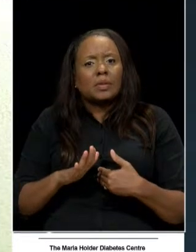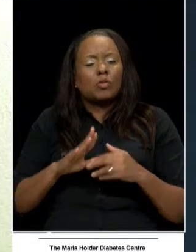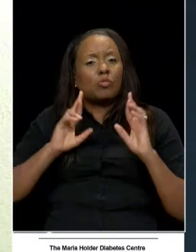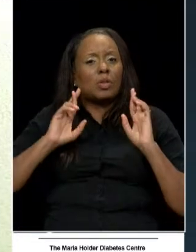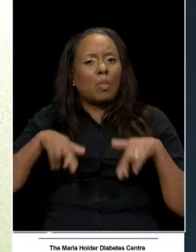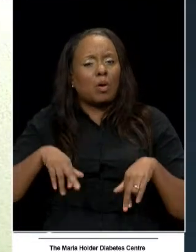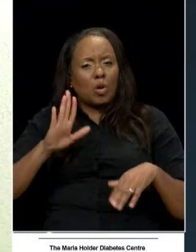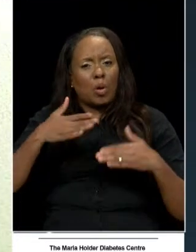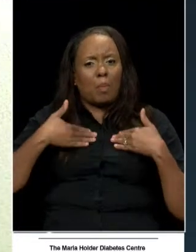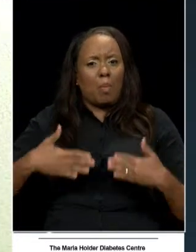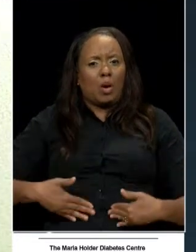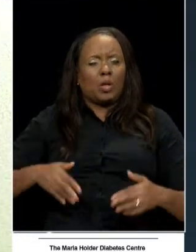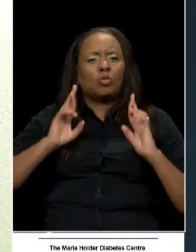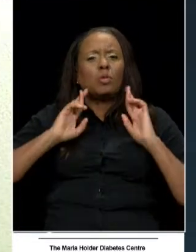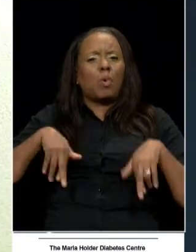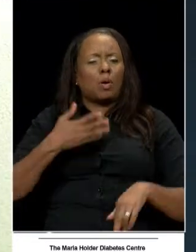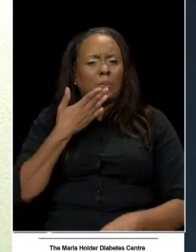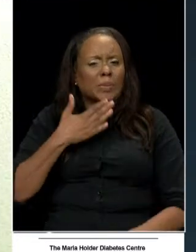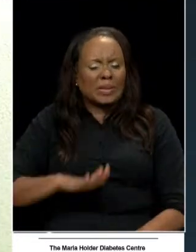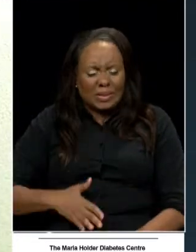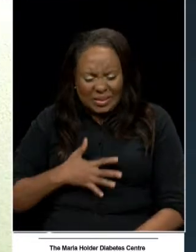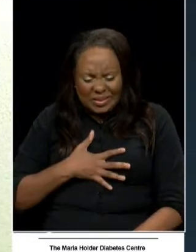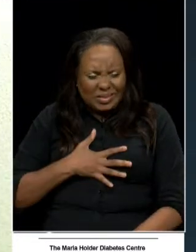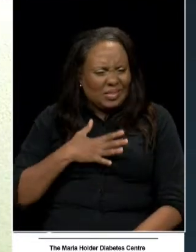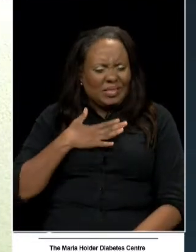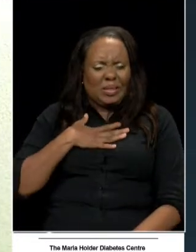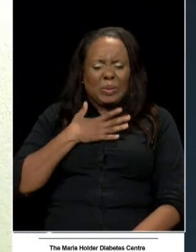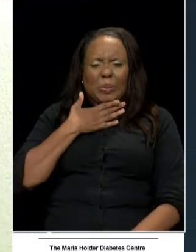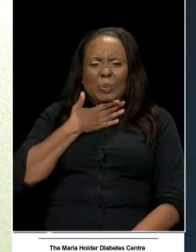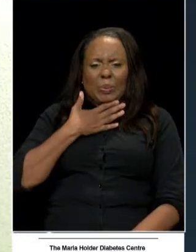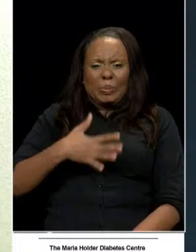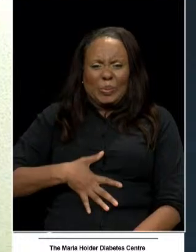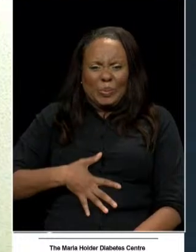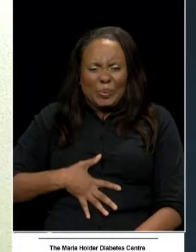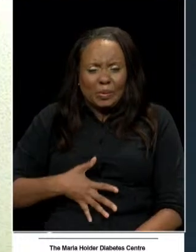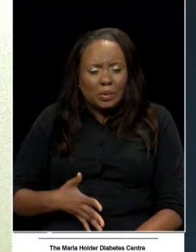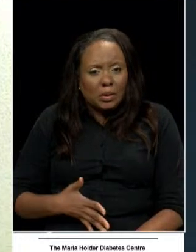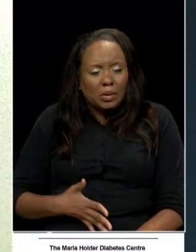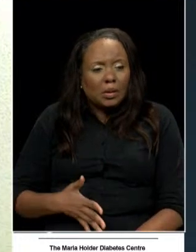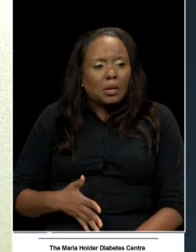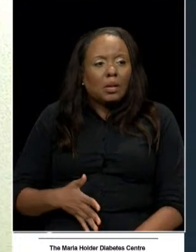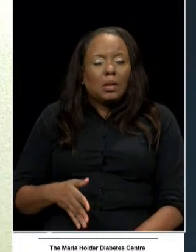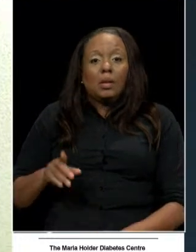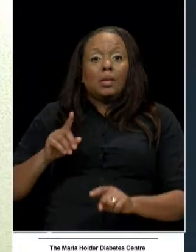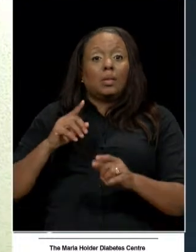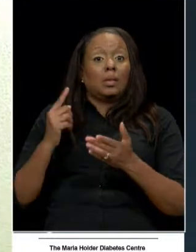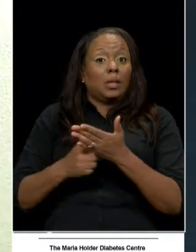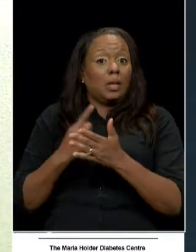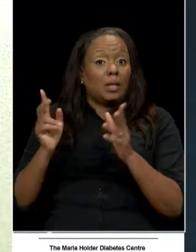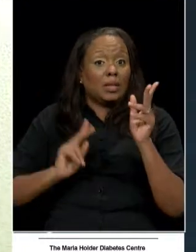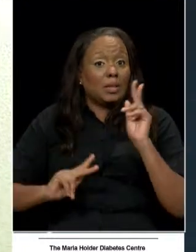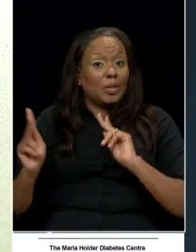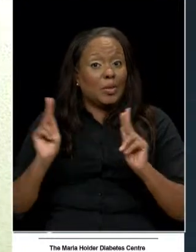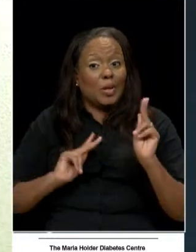Very often, all too often, I dare say, rather than have the conversation with the doctor,